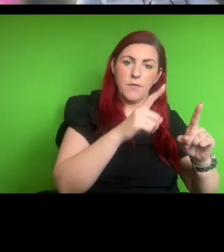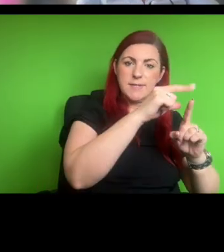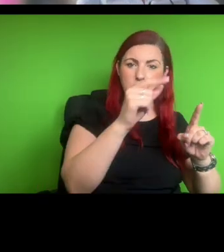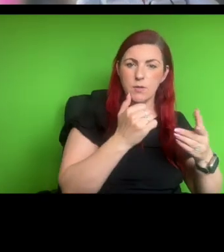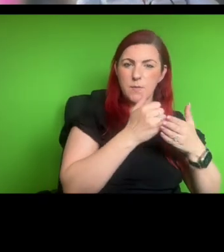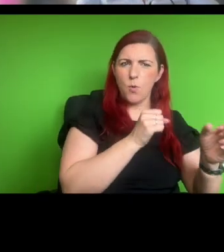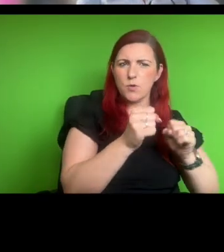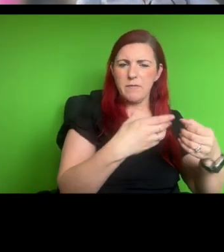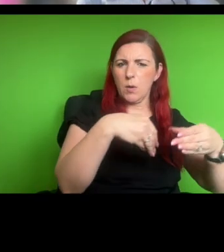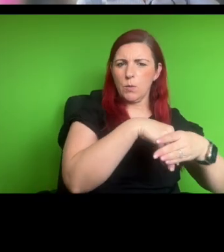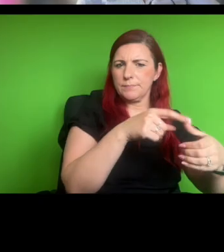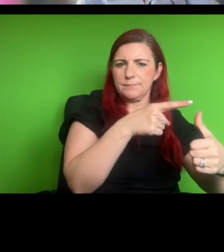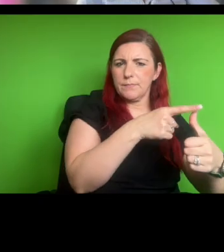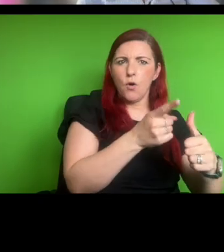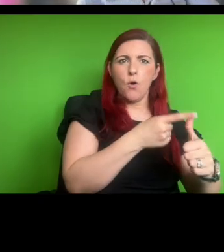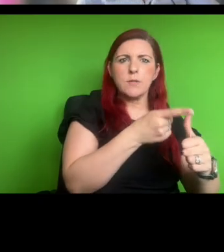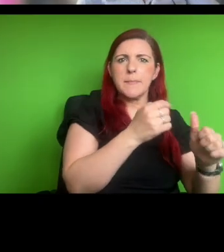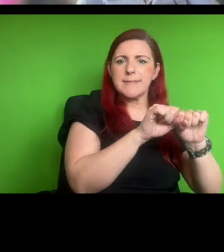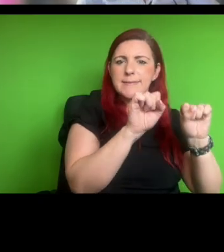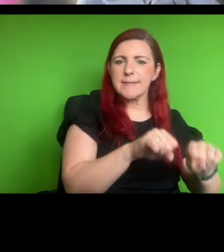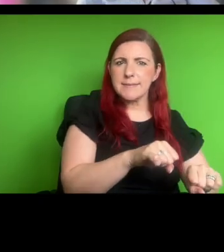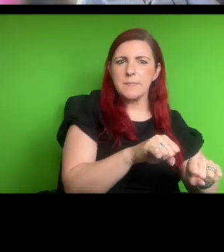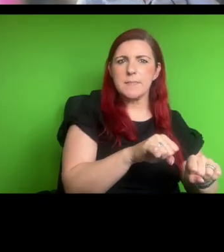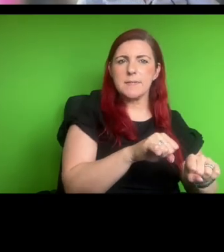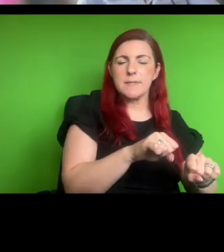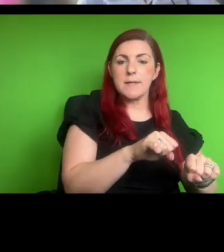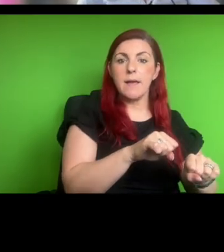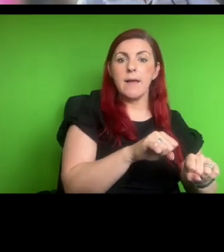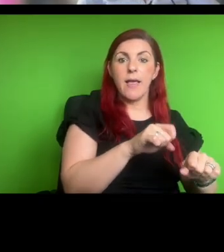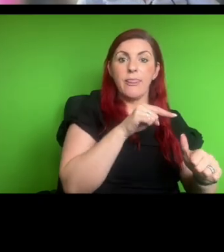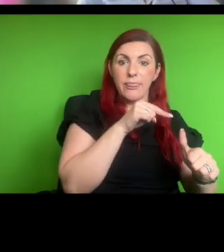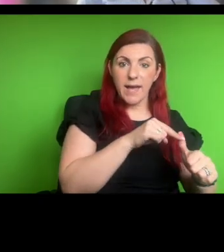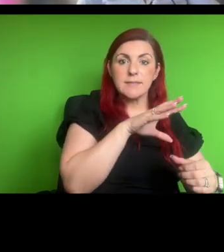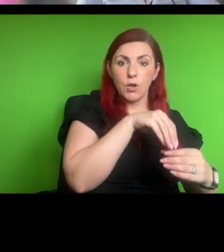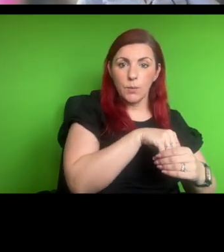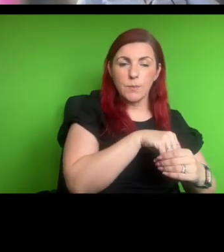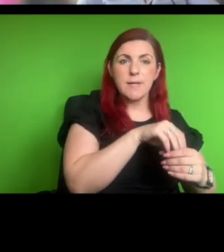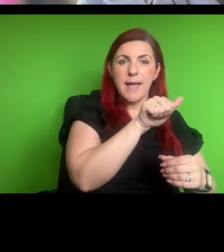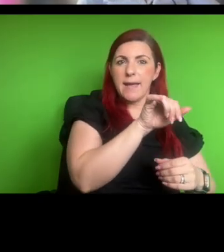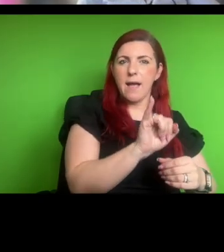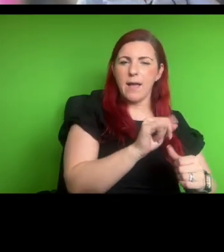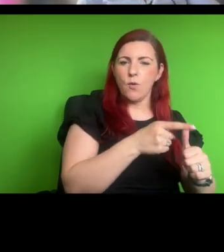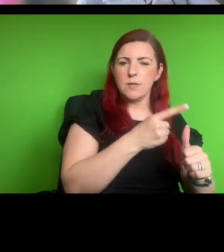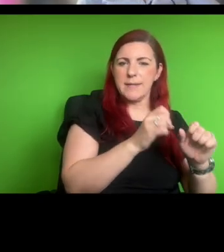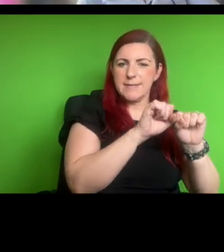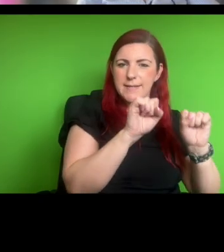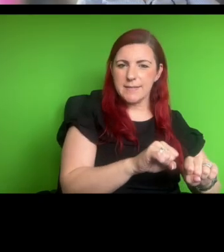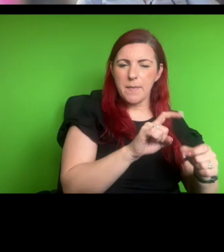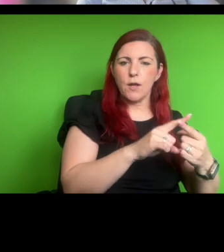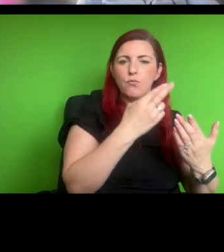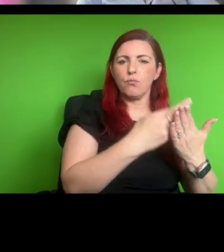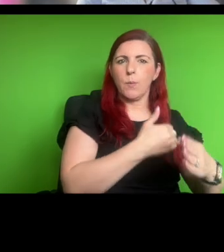systems, and within automated systems, we have AI automated systems and rule-based automated